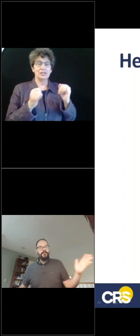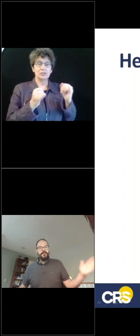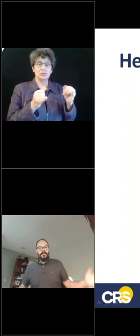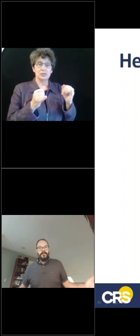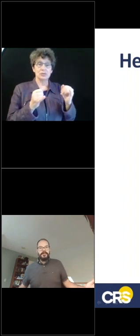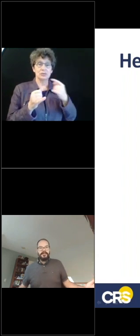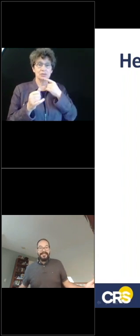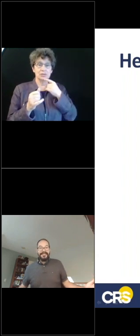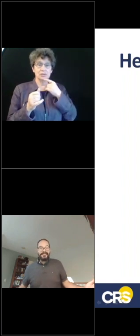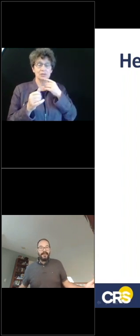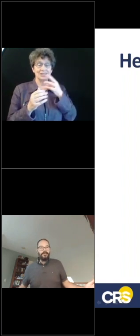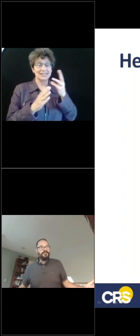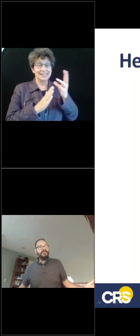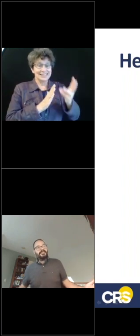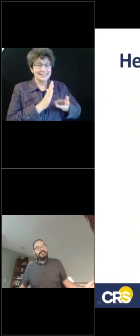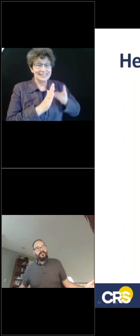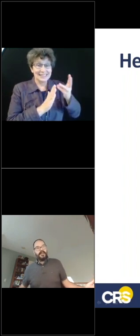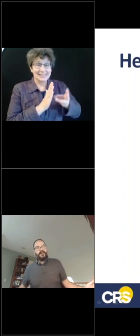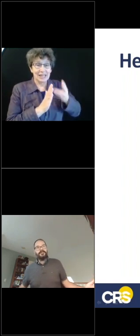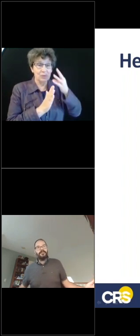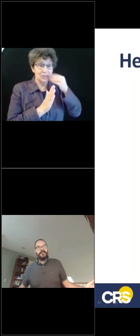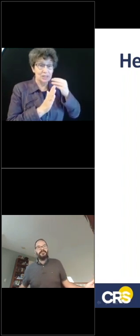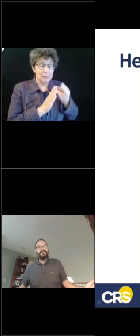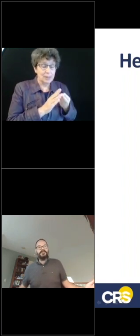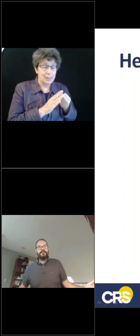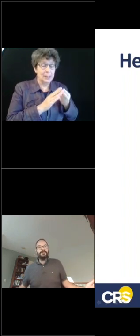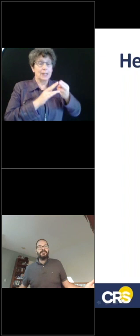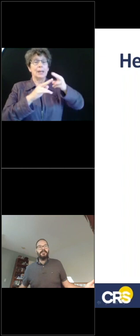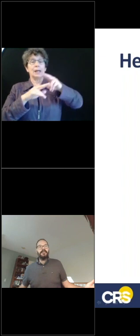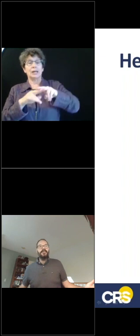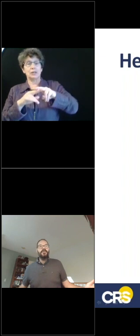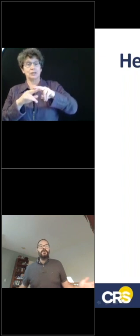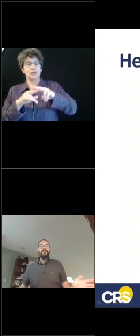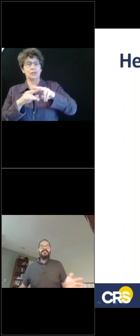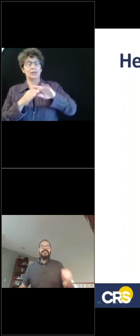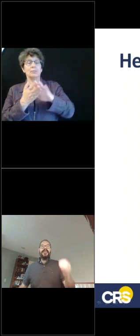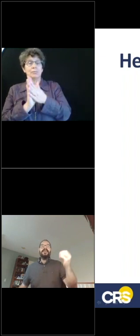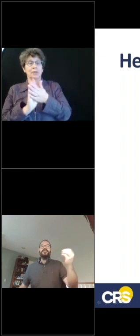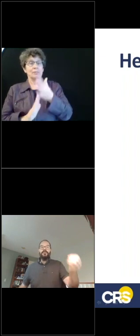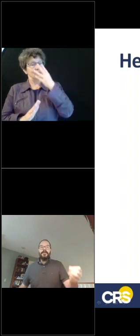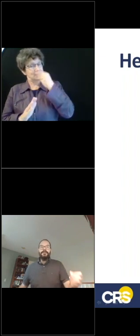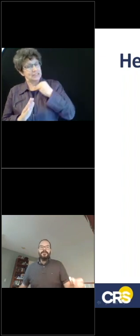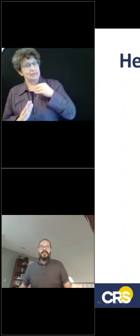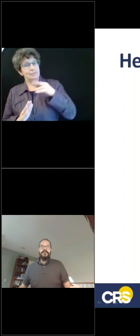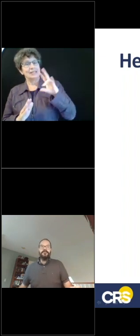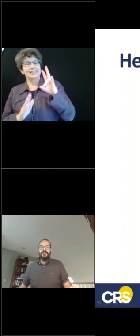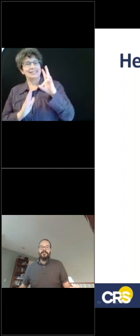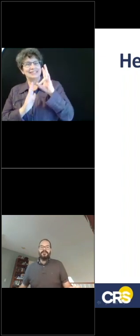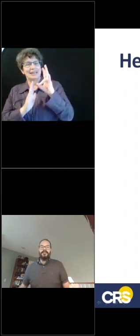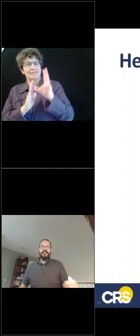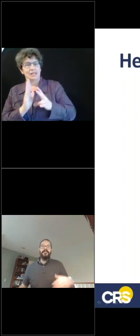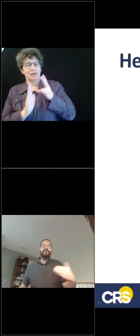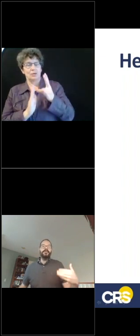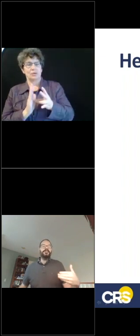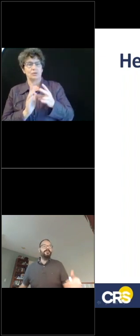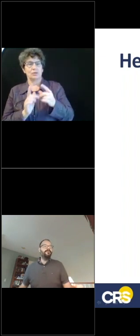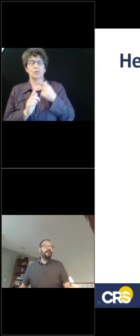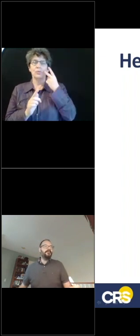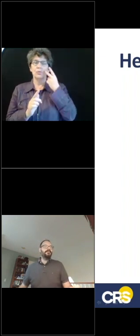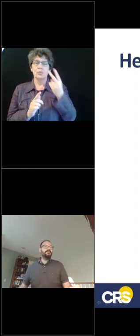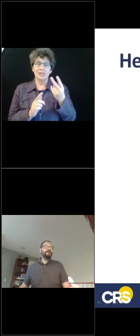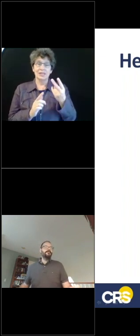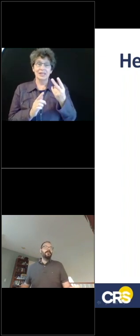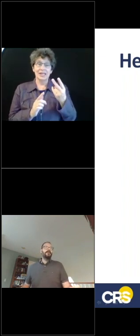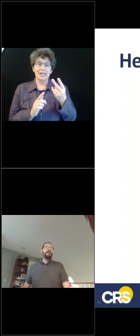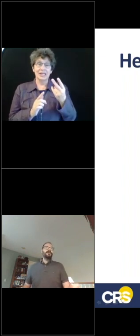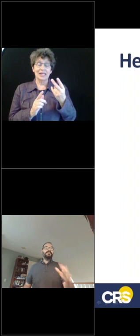from 6 hours to 7 hours of actual sleep each night, we would see a 20% reduction in their risk of